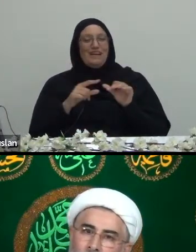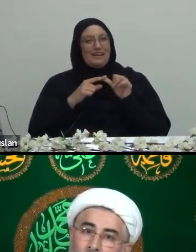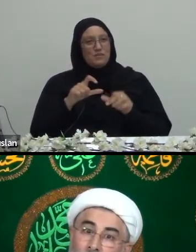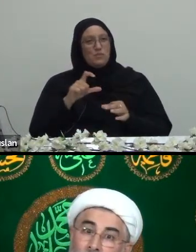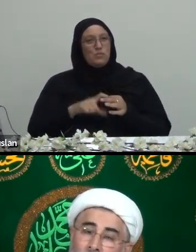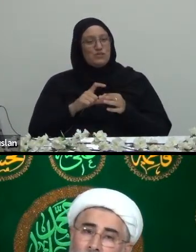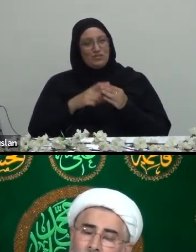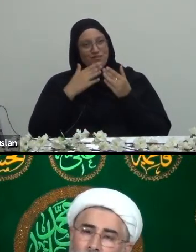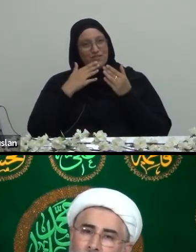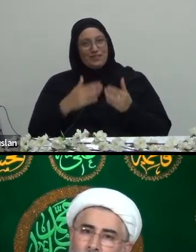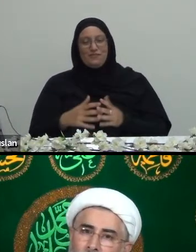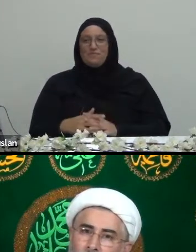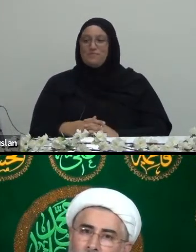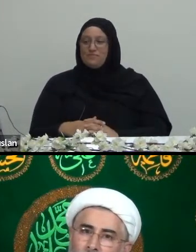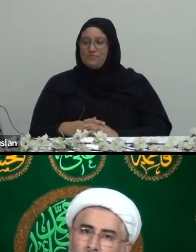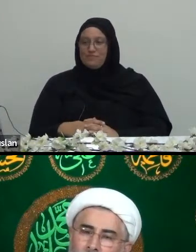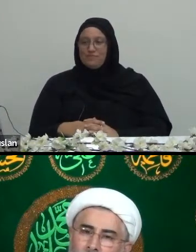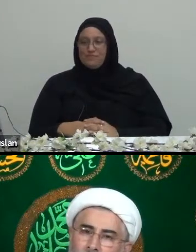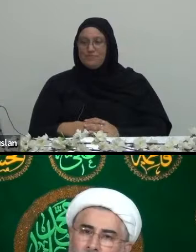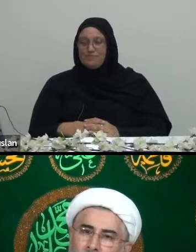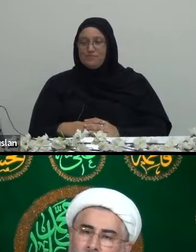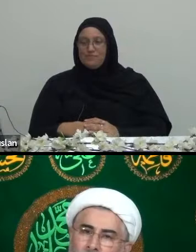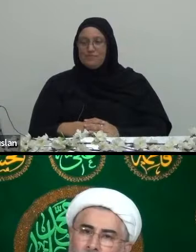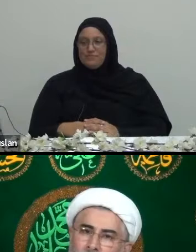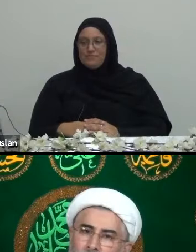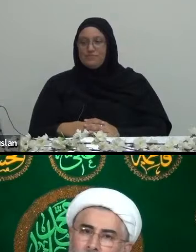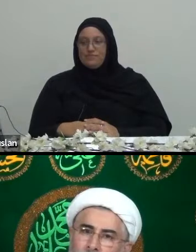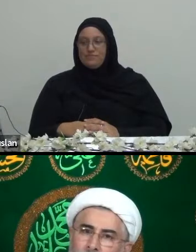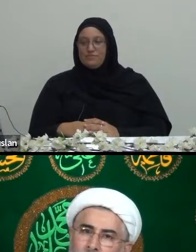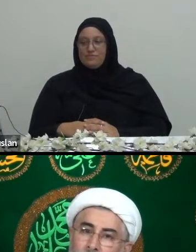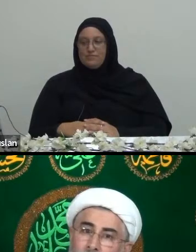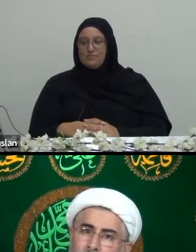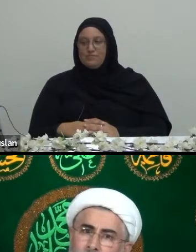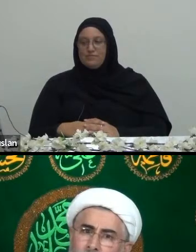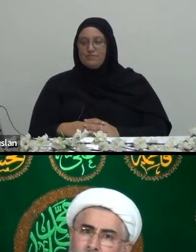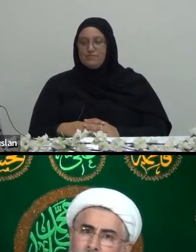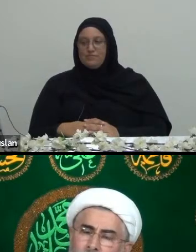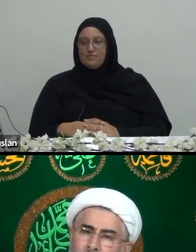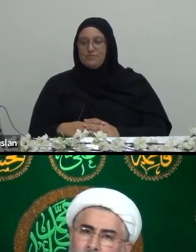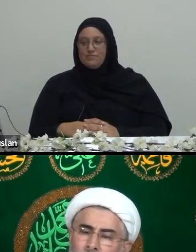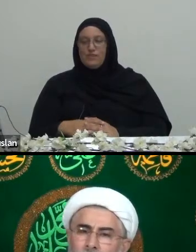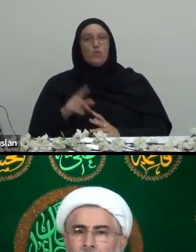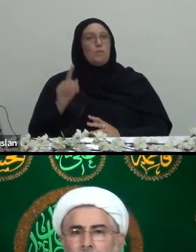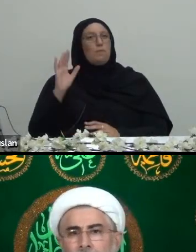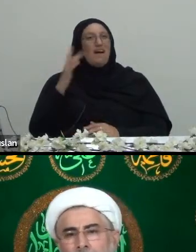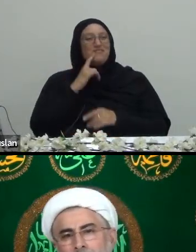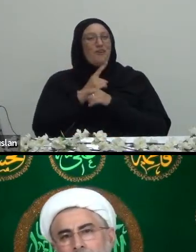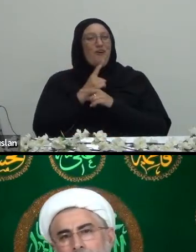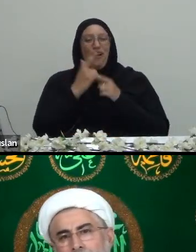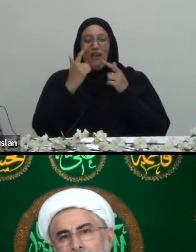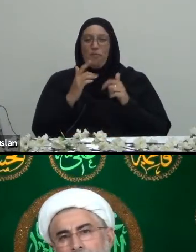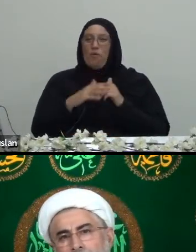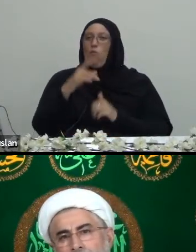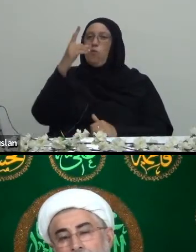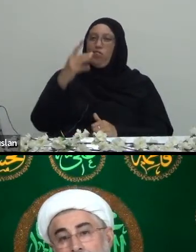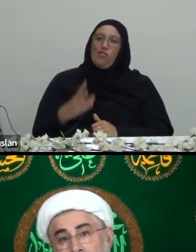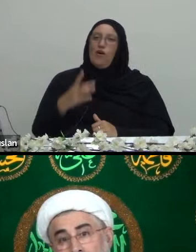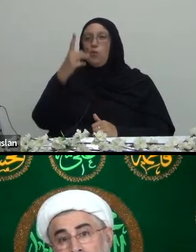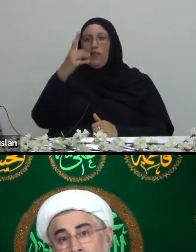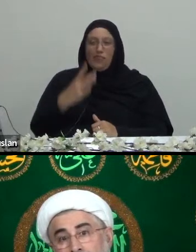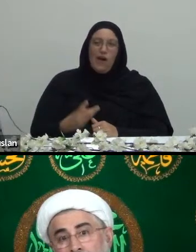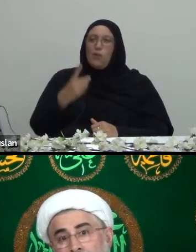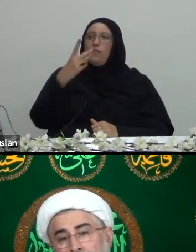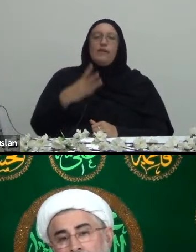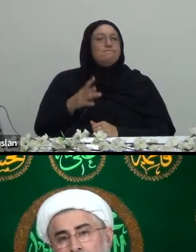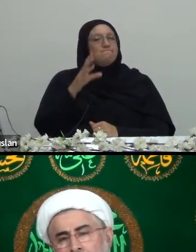definitely. And we've got a question. You mentioned you've spoken a lot about 1/3 during today's session,